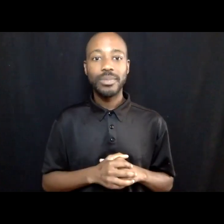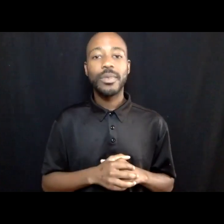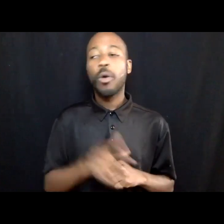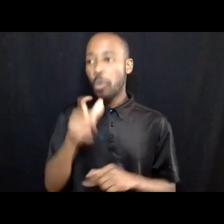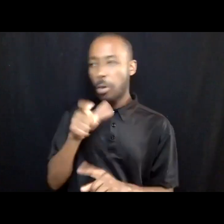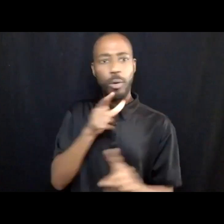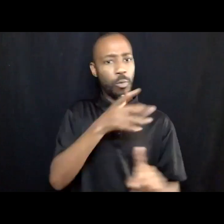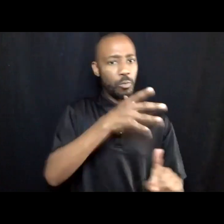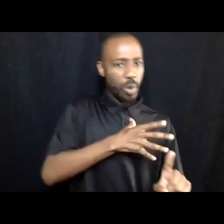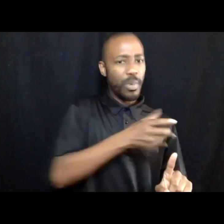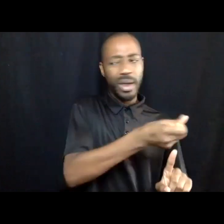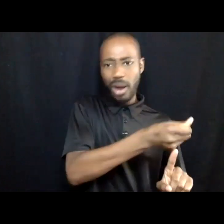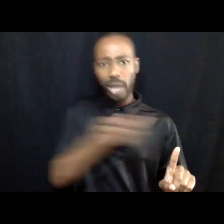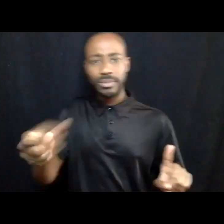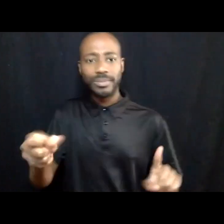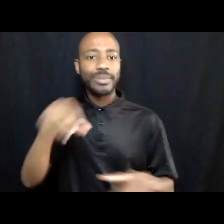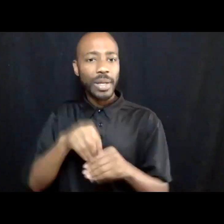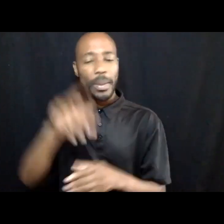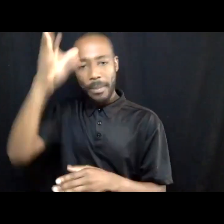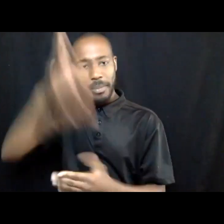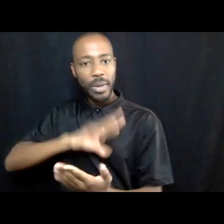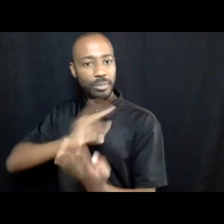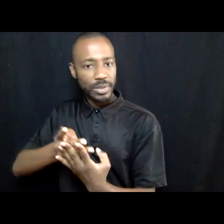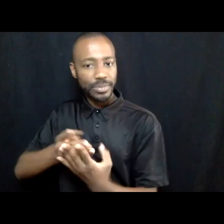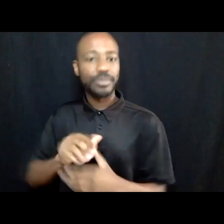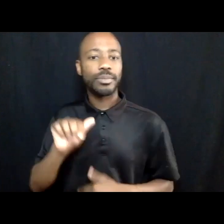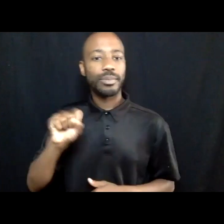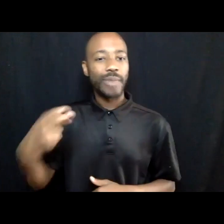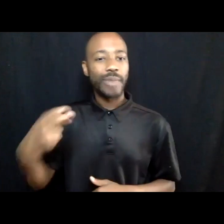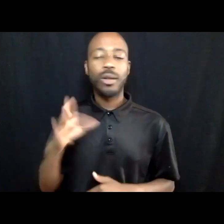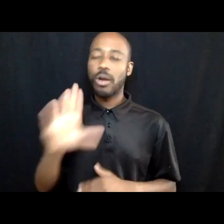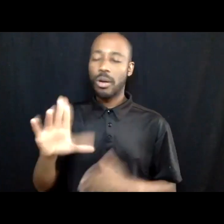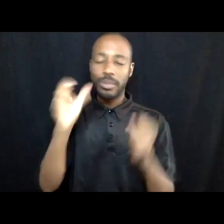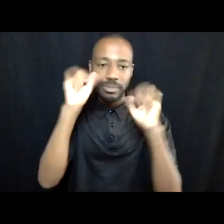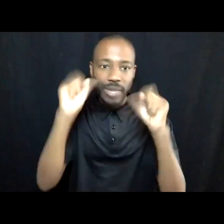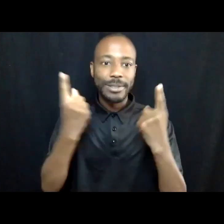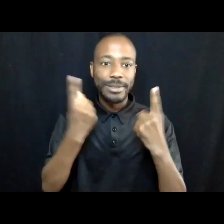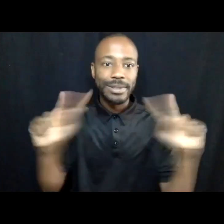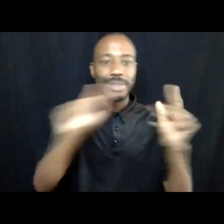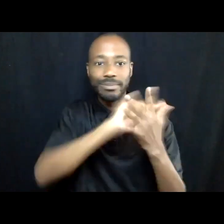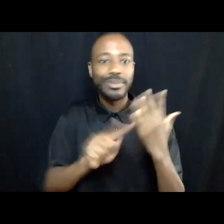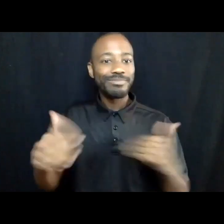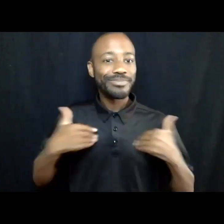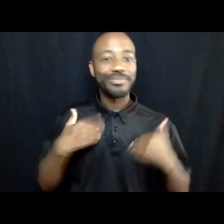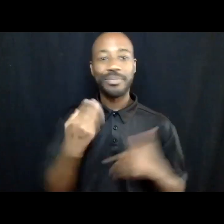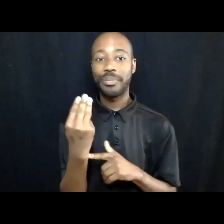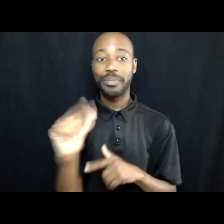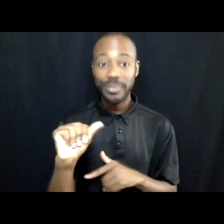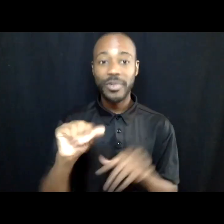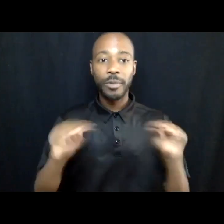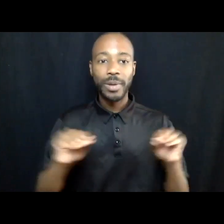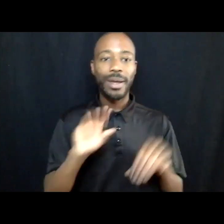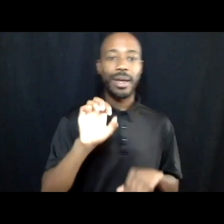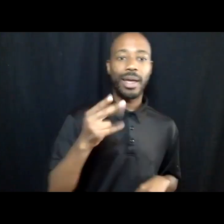facility. Ash has a lot of really amazing achievements. He holds a master's degree in ethics and applied philosophy, a